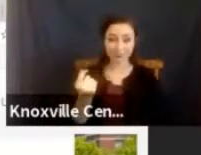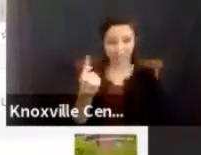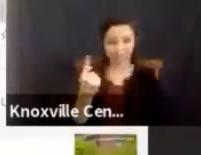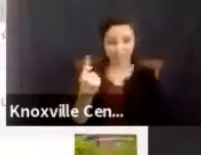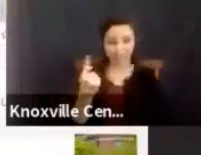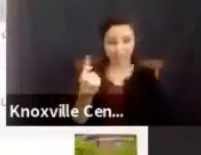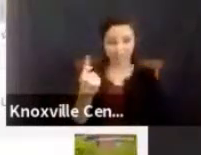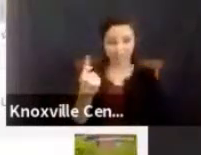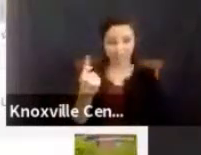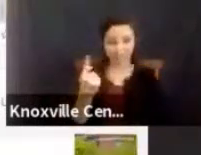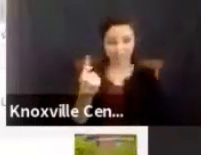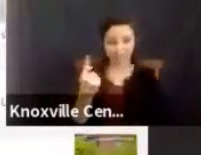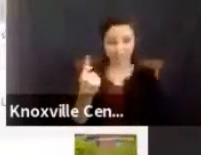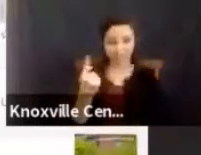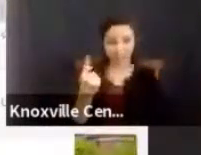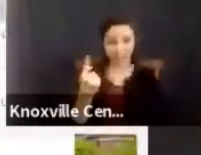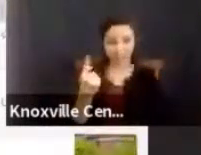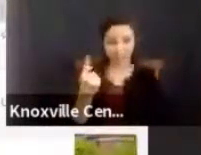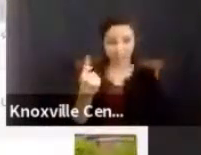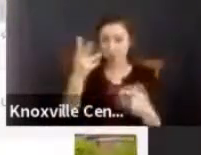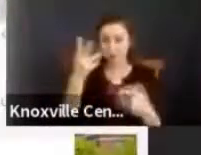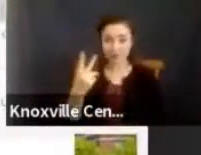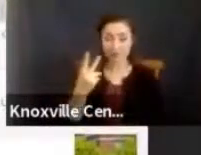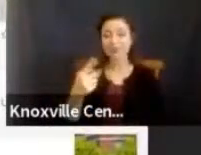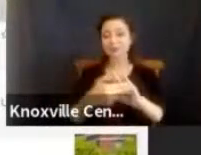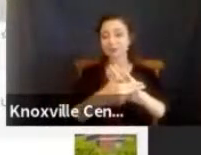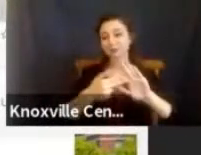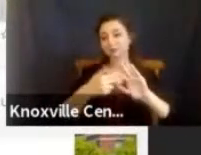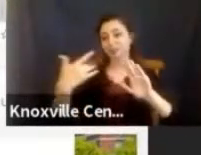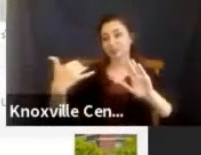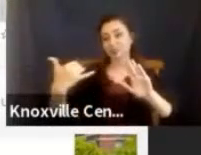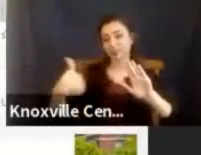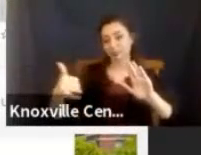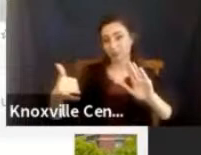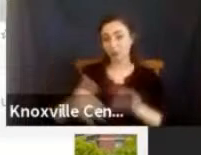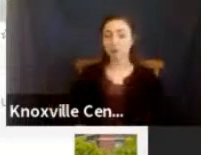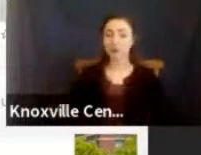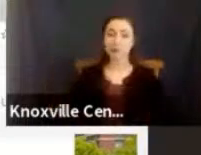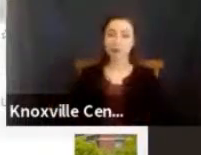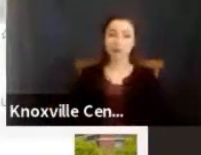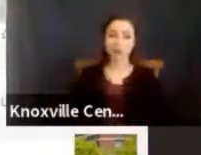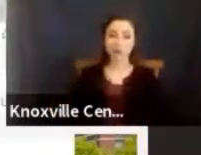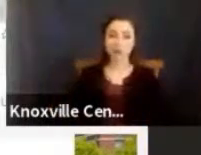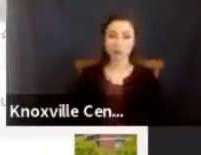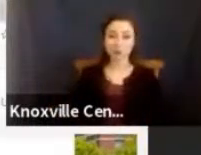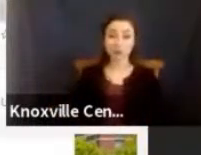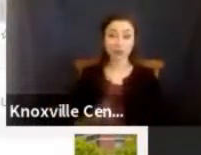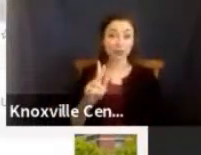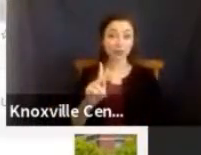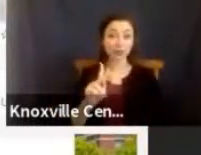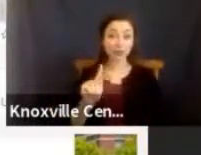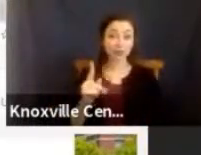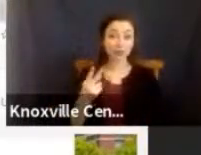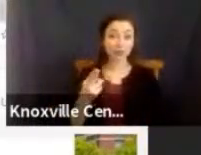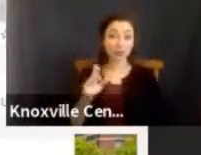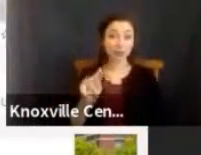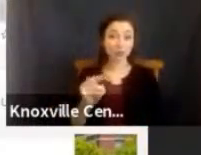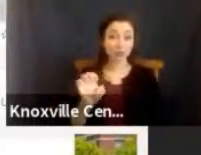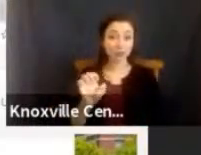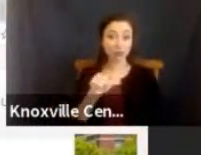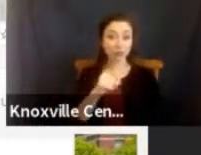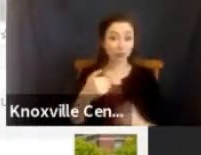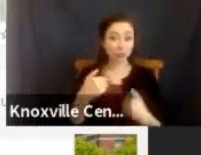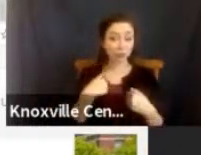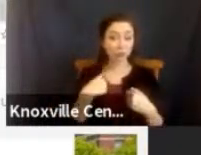available present this benchmark as yellow. And Catherine, do you have those the